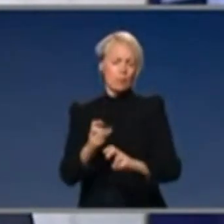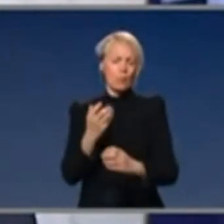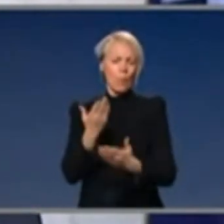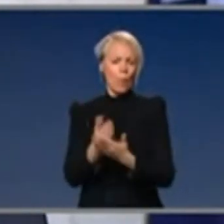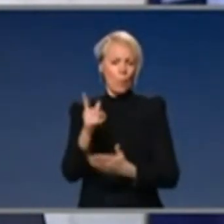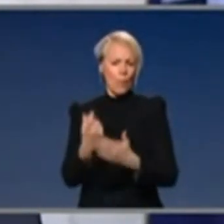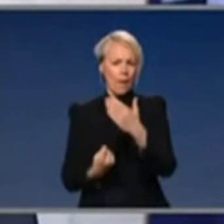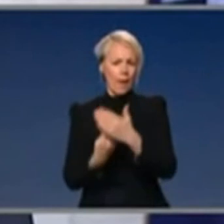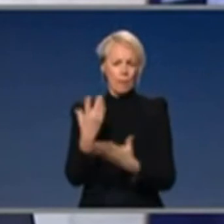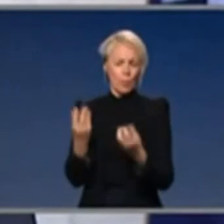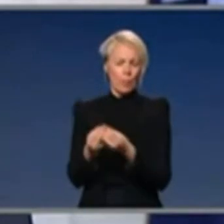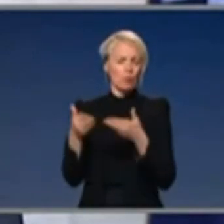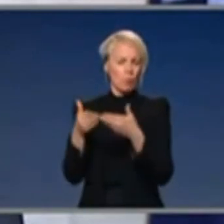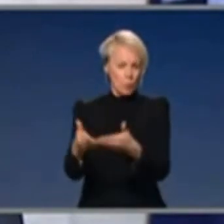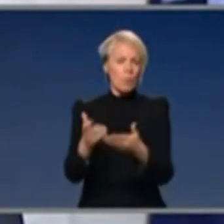that information.